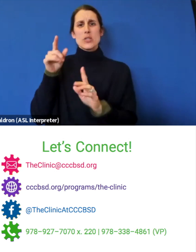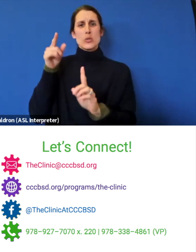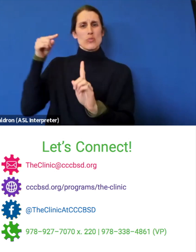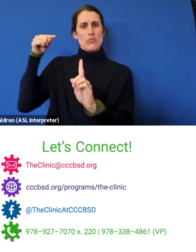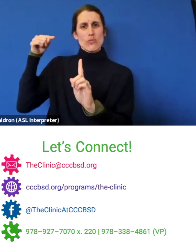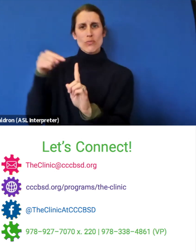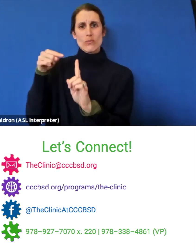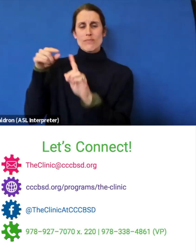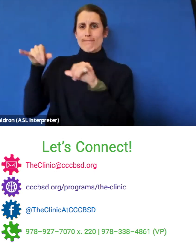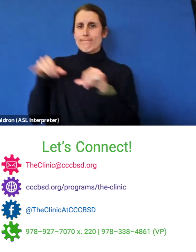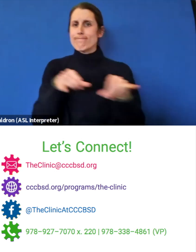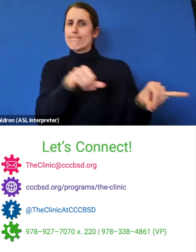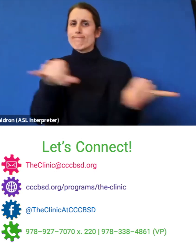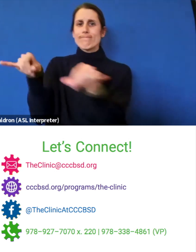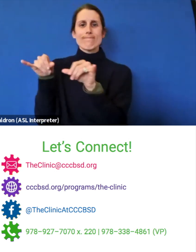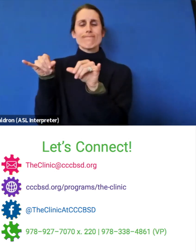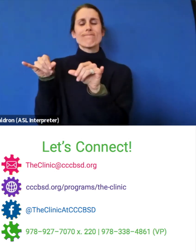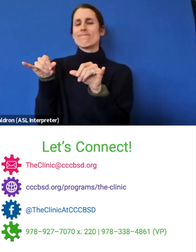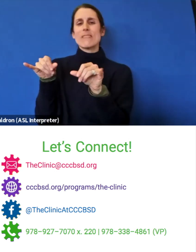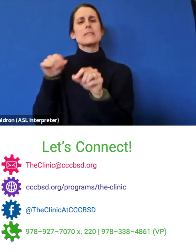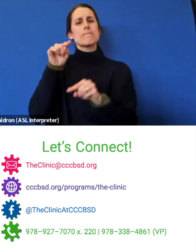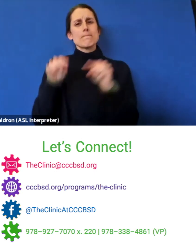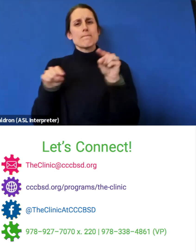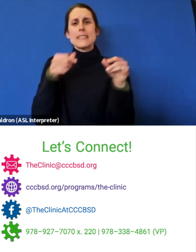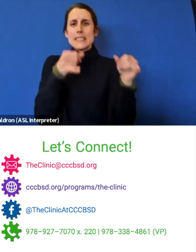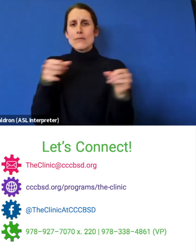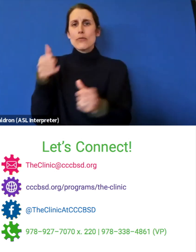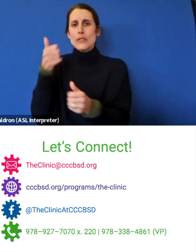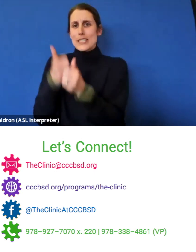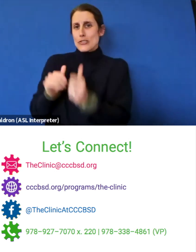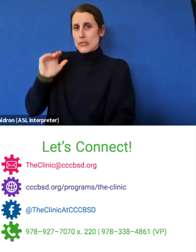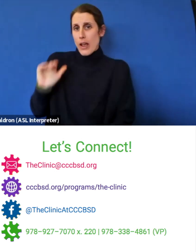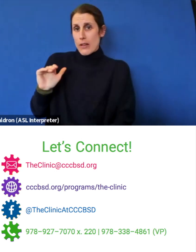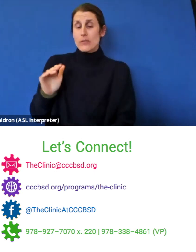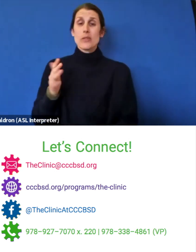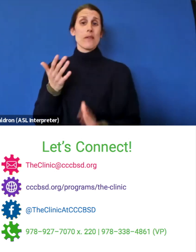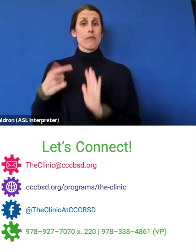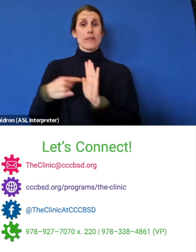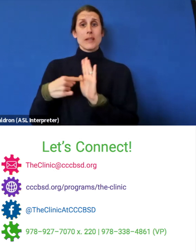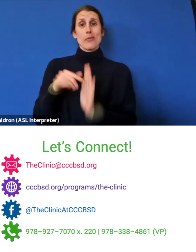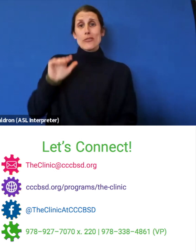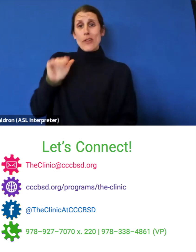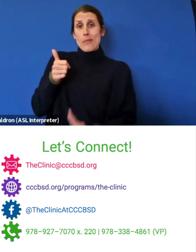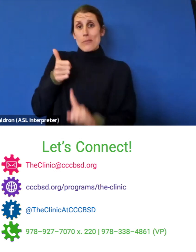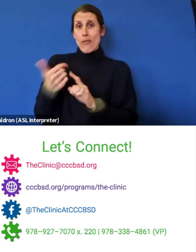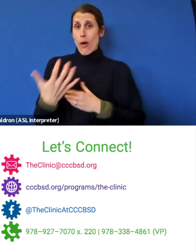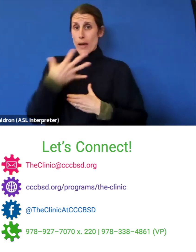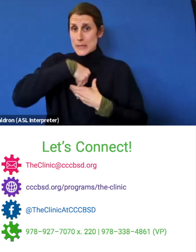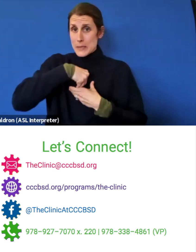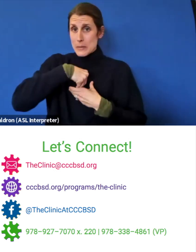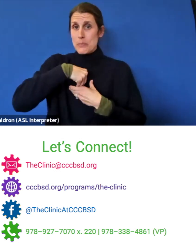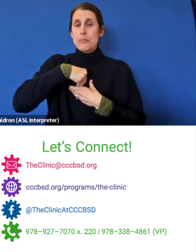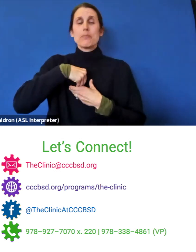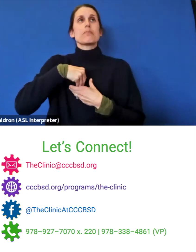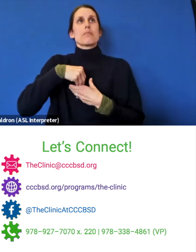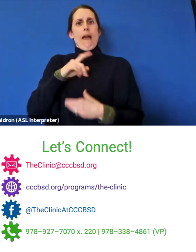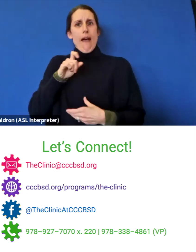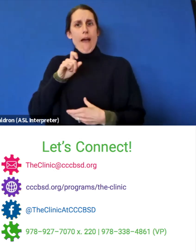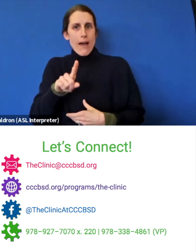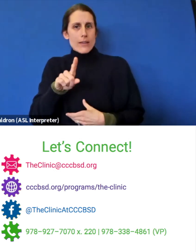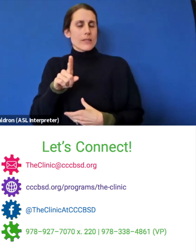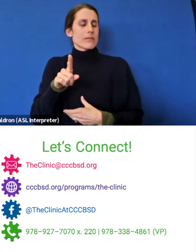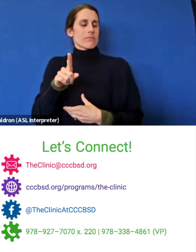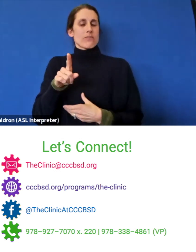autism spectrum, that might be a difficult thing to do. It might be more appropriate to say, in which contexts do you feel like you would like to